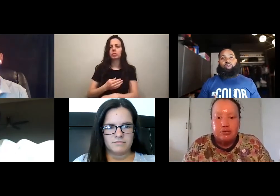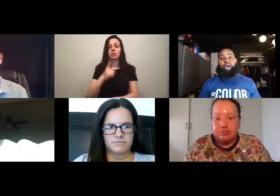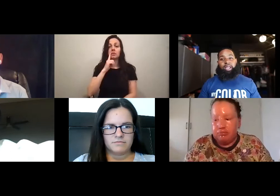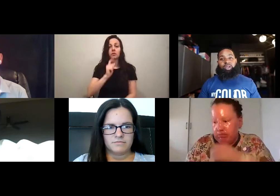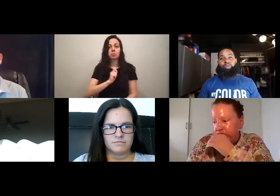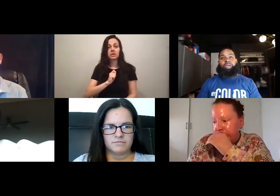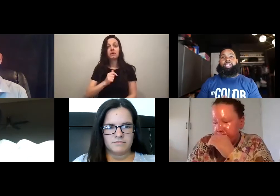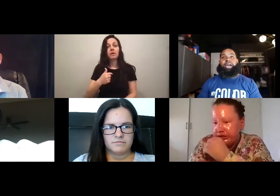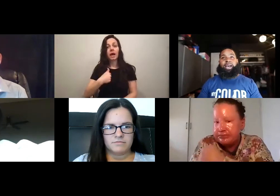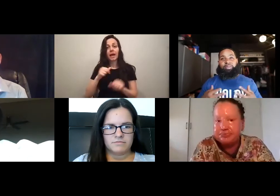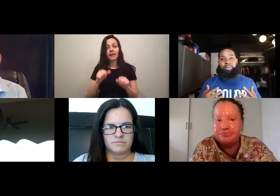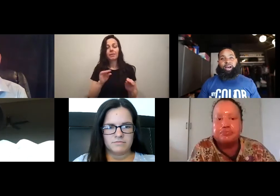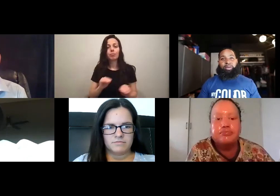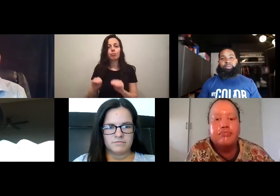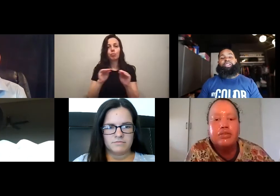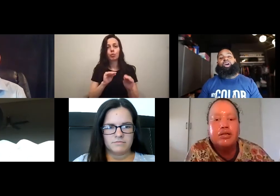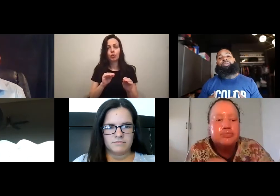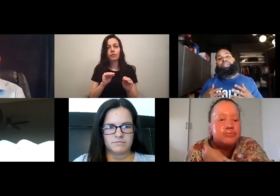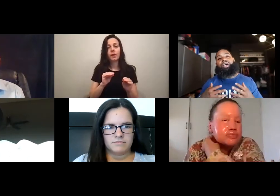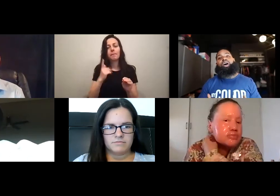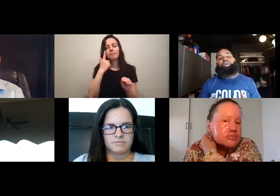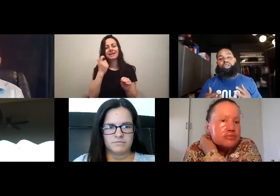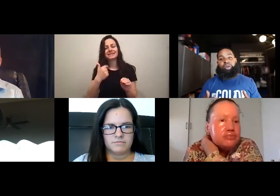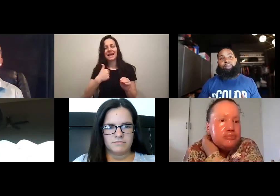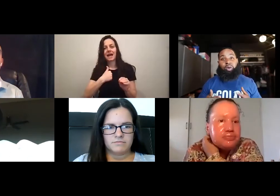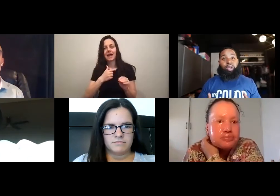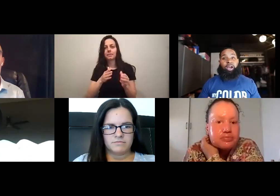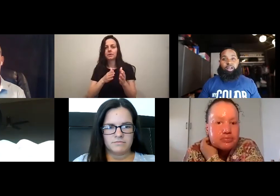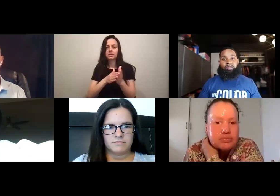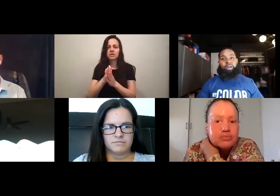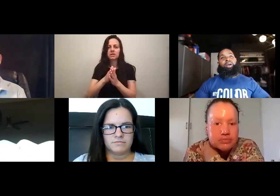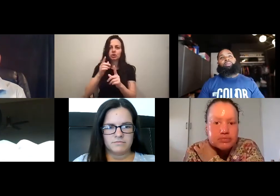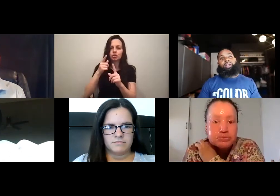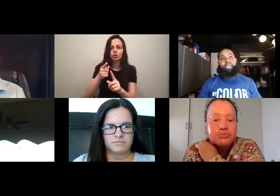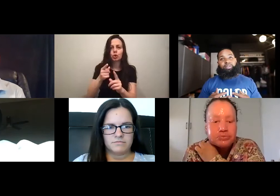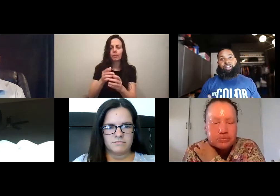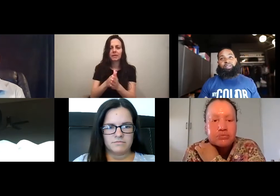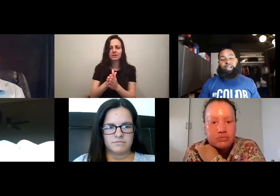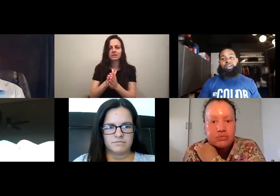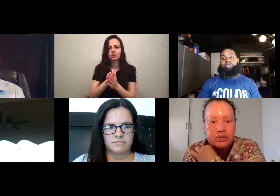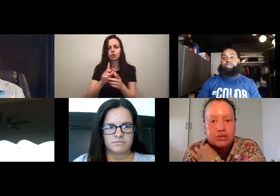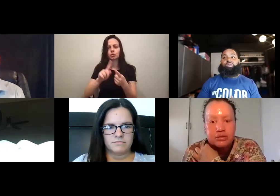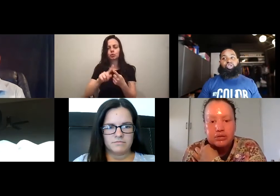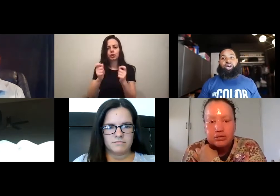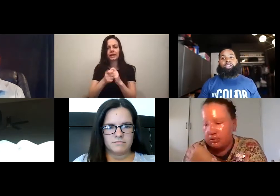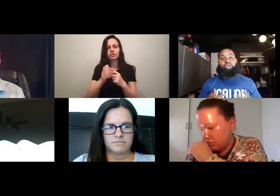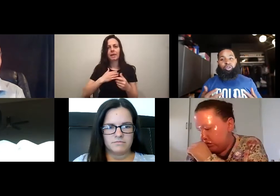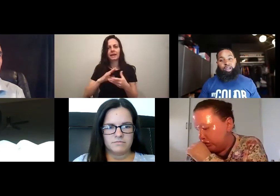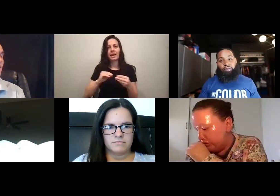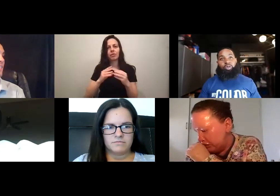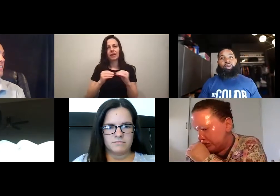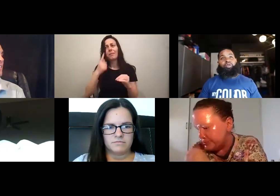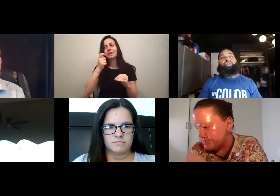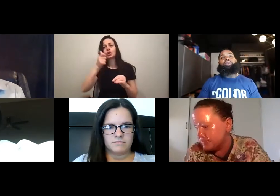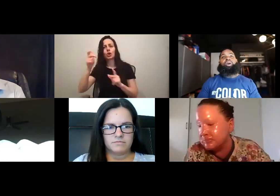move the way I do because I am determined to always create my own narrative, because I've lived a life with someone trying to create